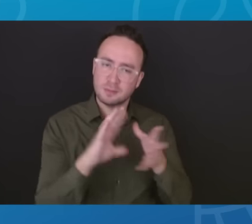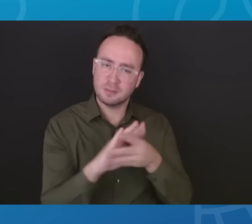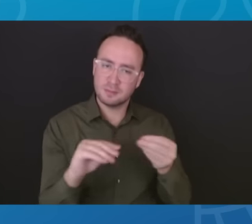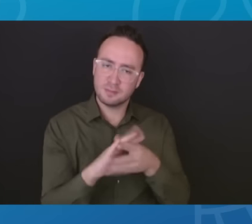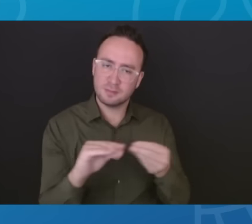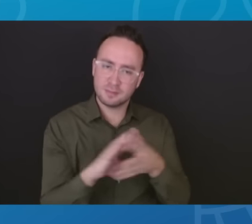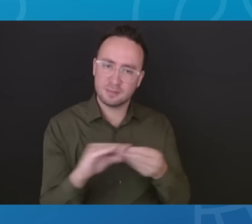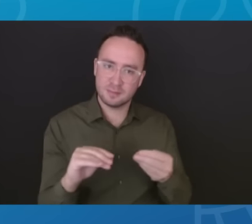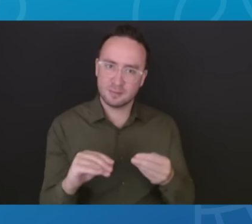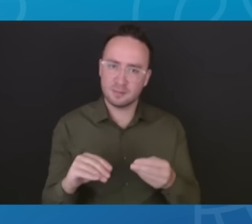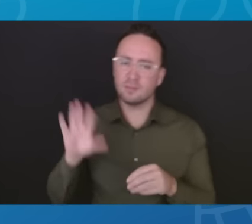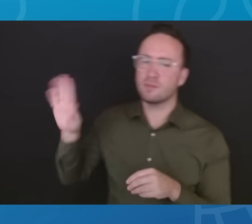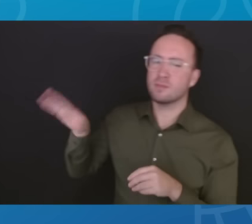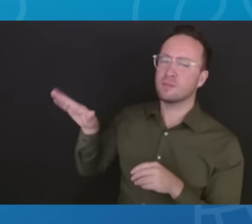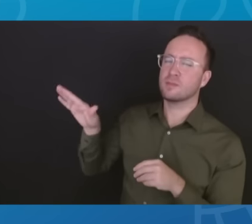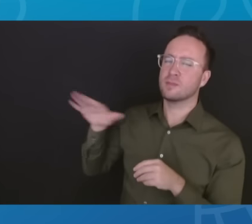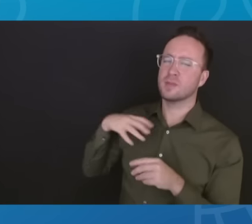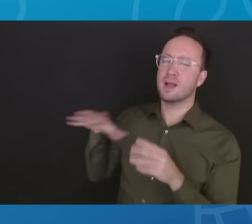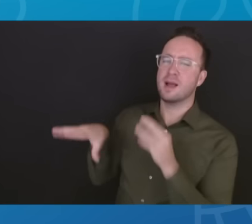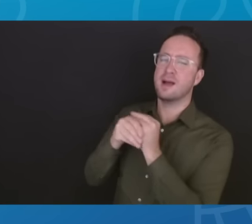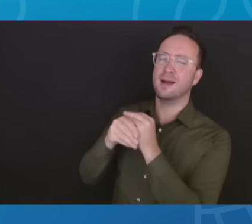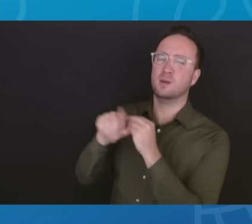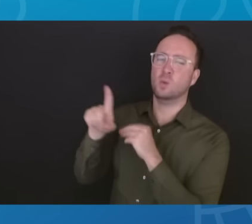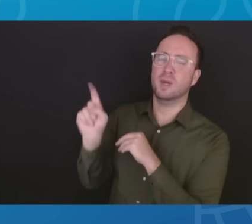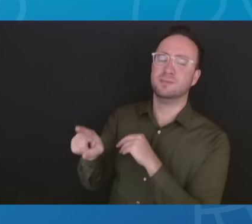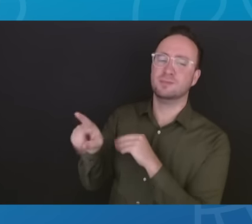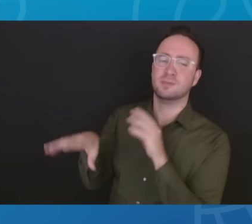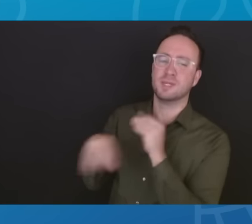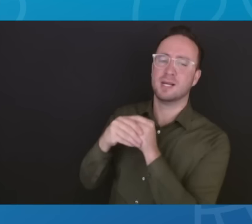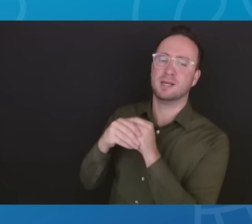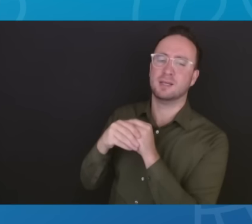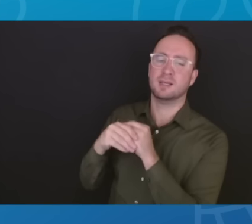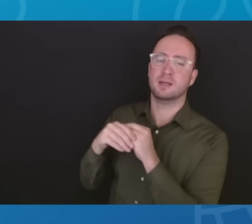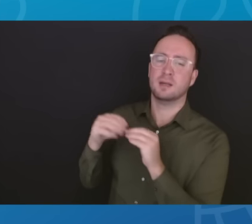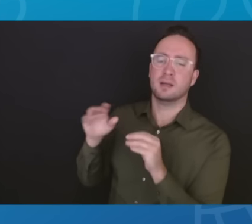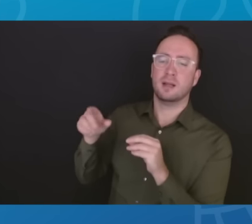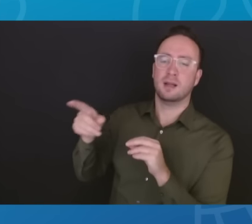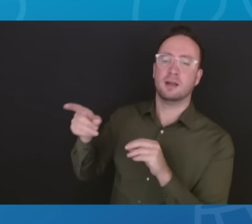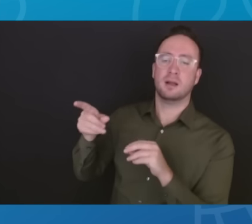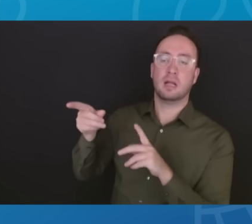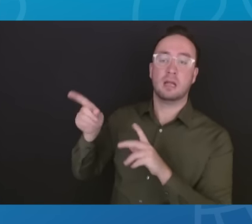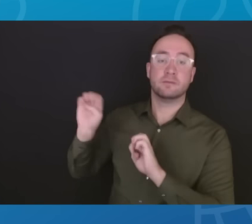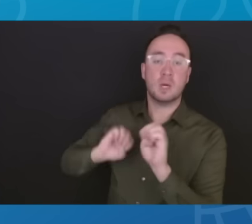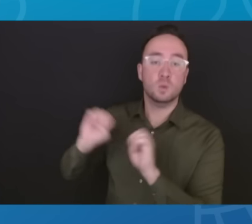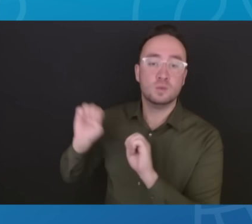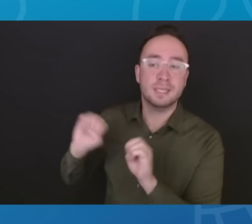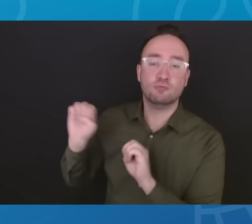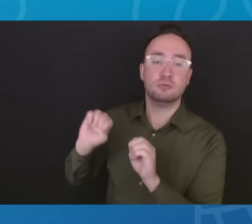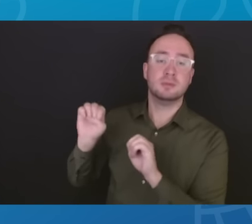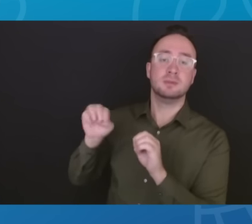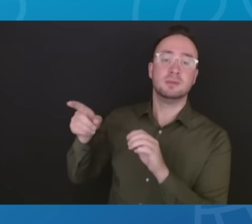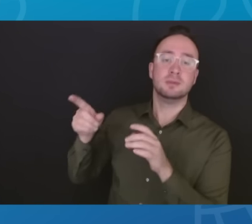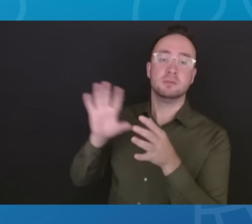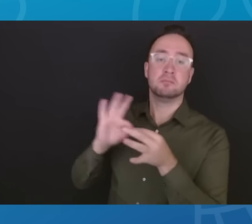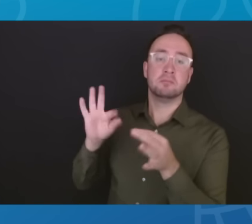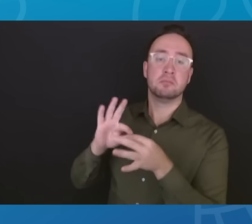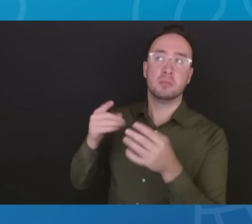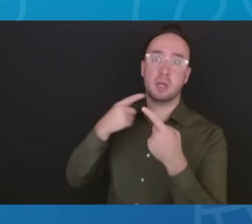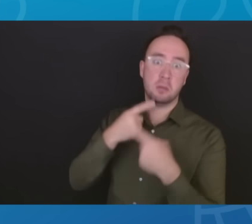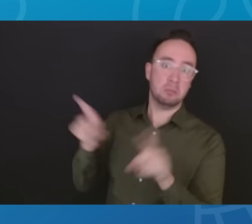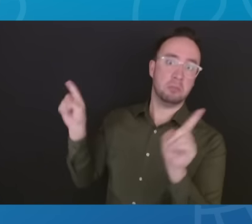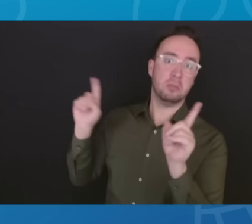apologize. But, I mean, okay, you're doing these evaluations and come out whenever they come out. I mean, the president,